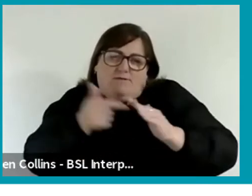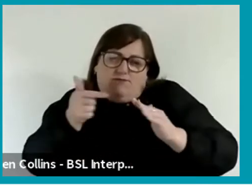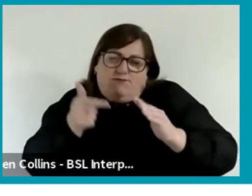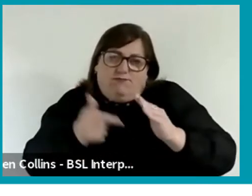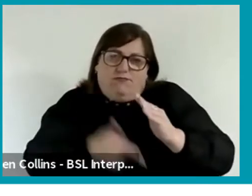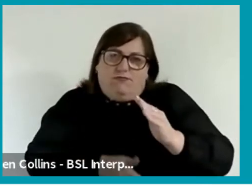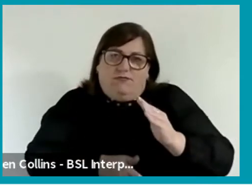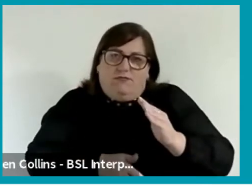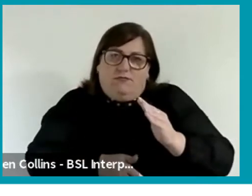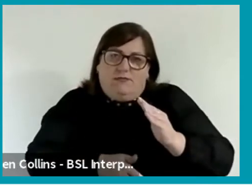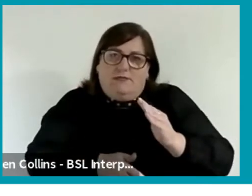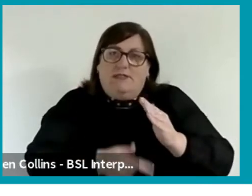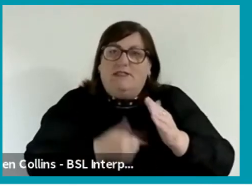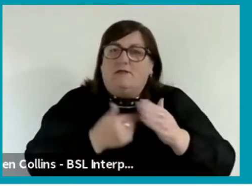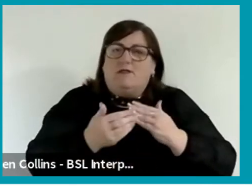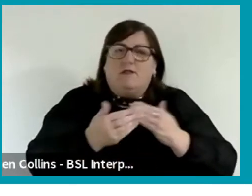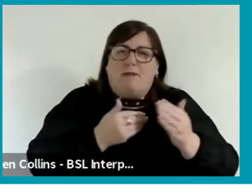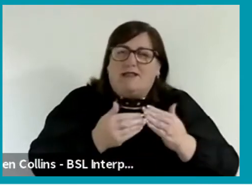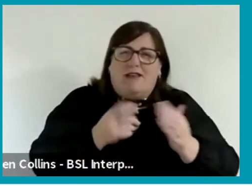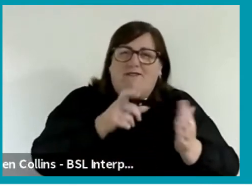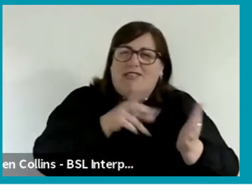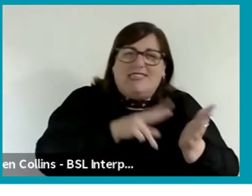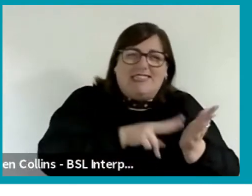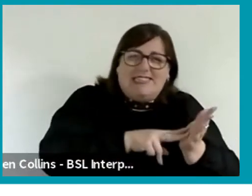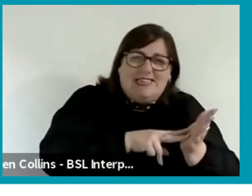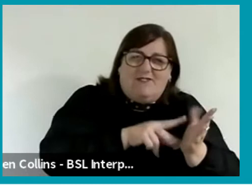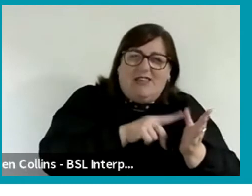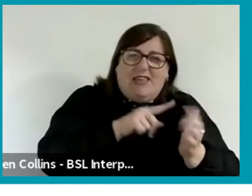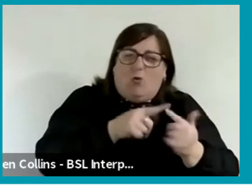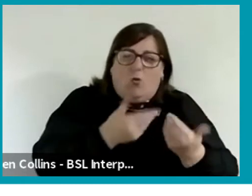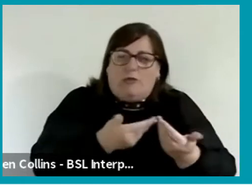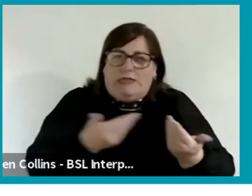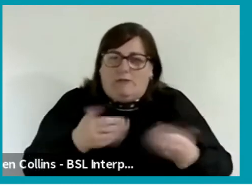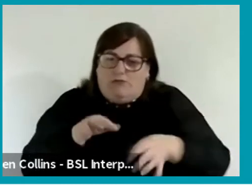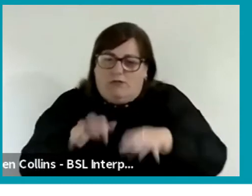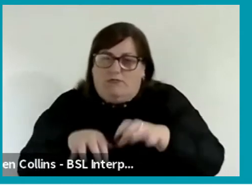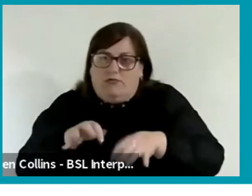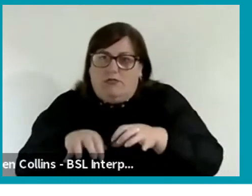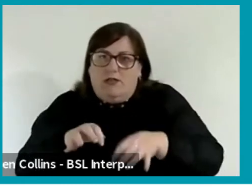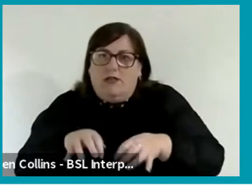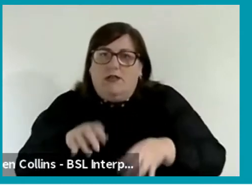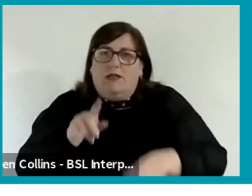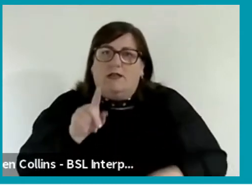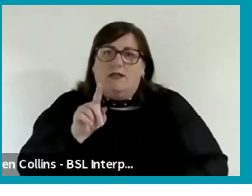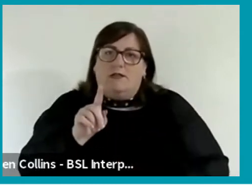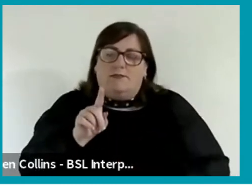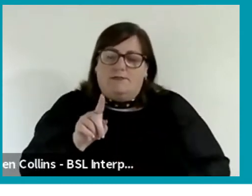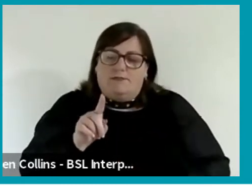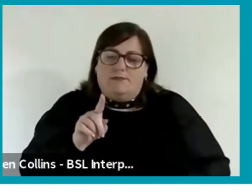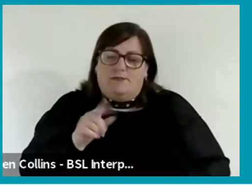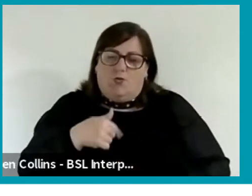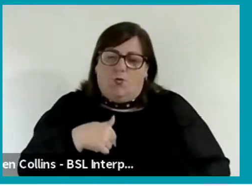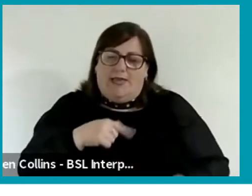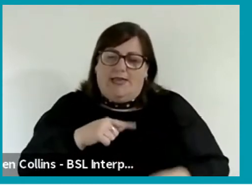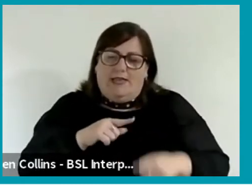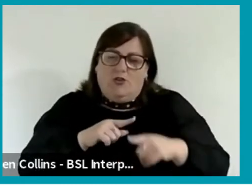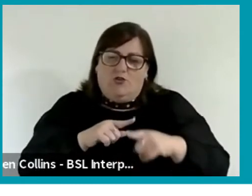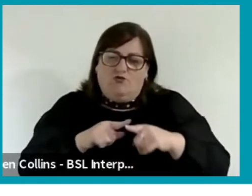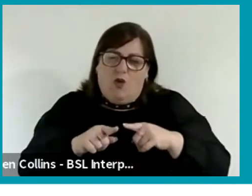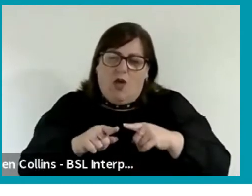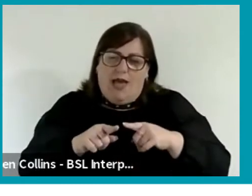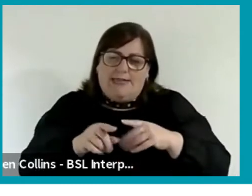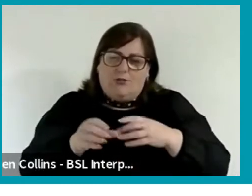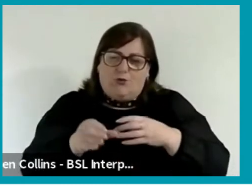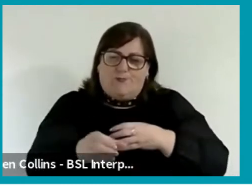yourself, but as we try to put ourselves in shoes of candidates when it comes to